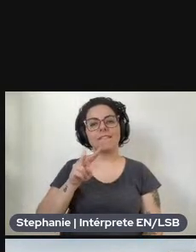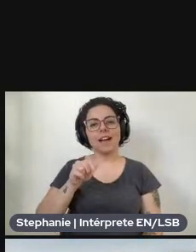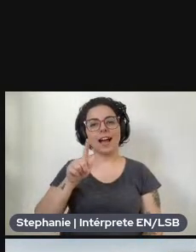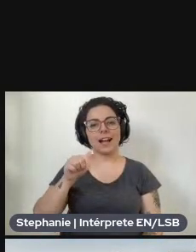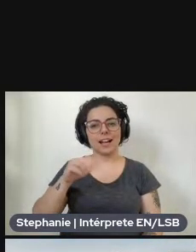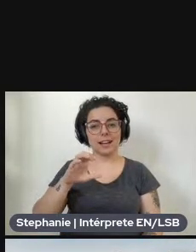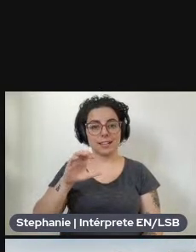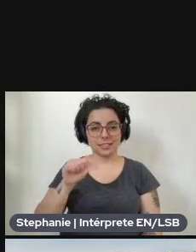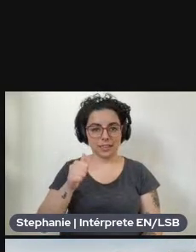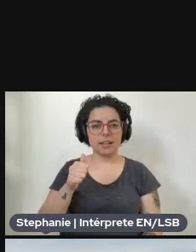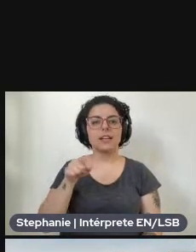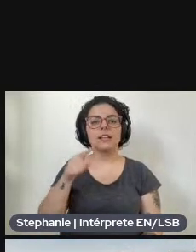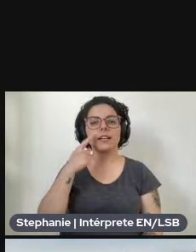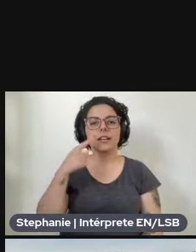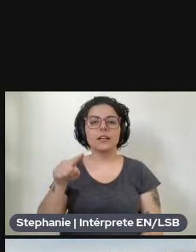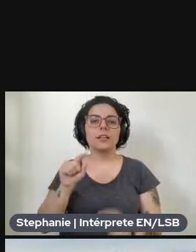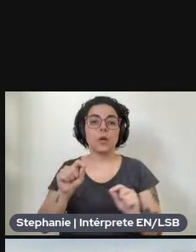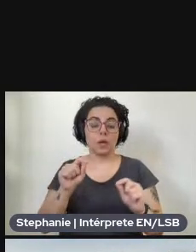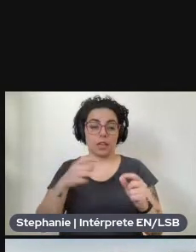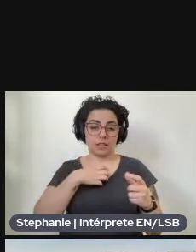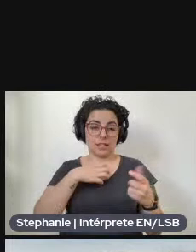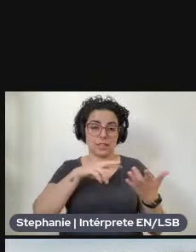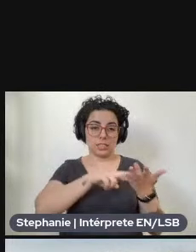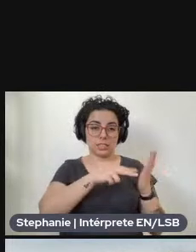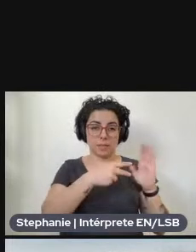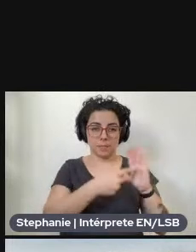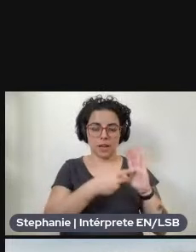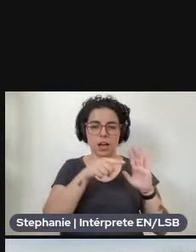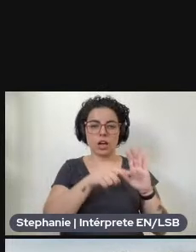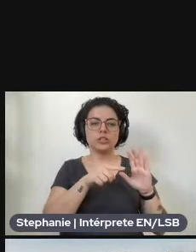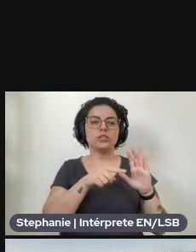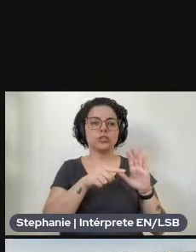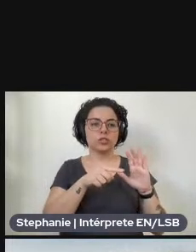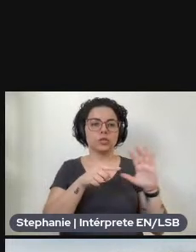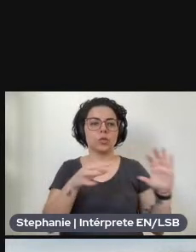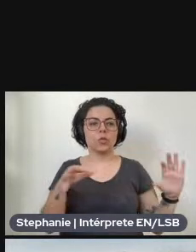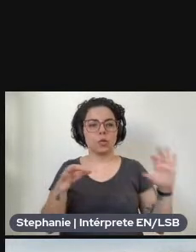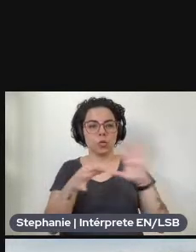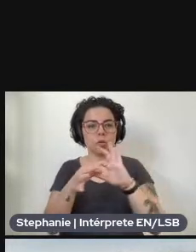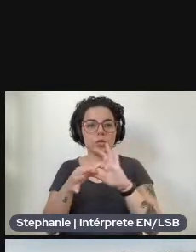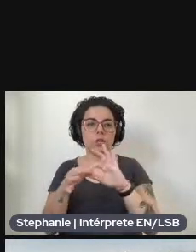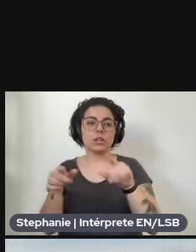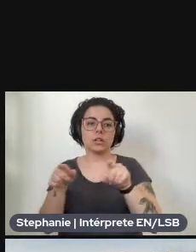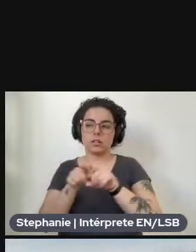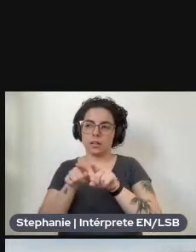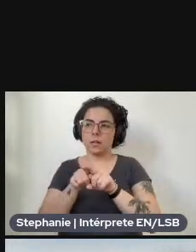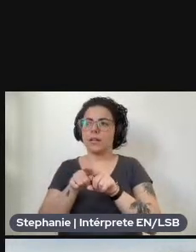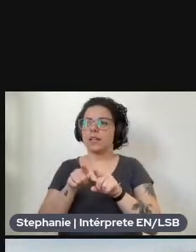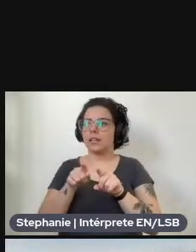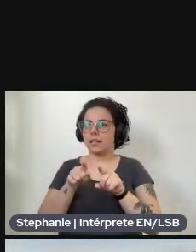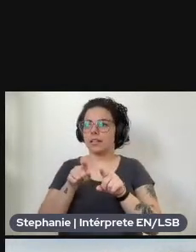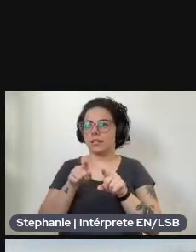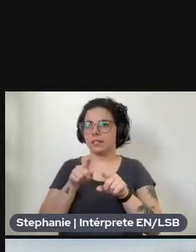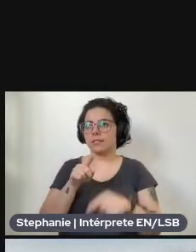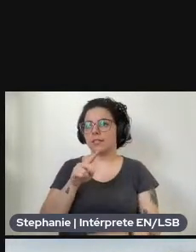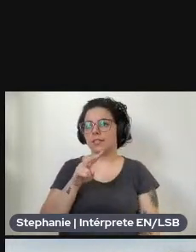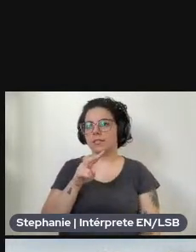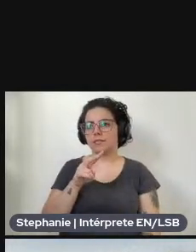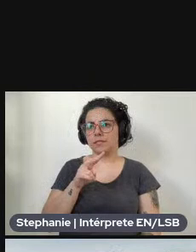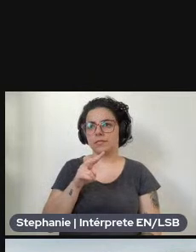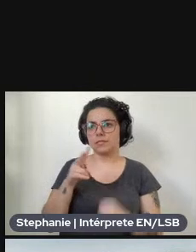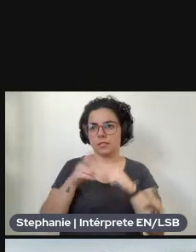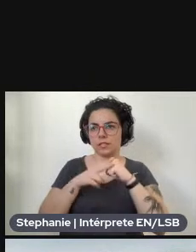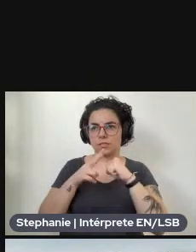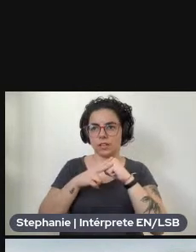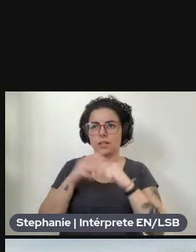the specific semantic domain, in this case, the domain of the throw verbs. Okay, I hope I'm